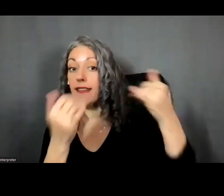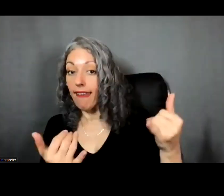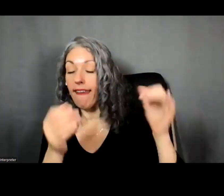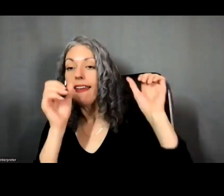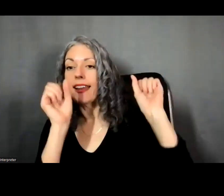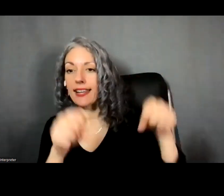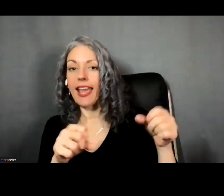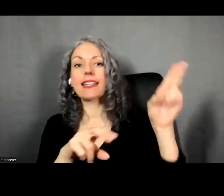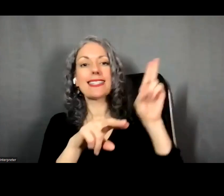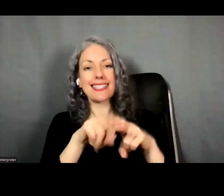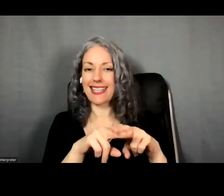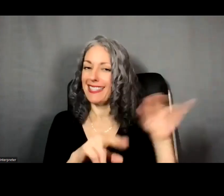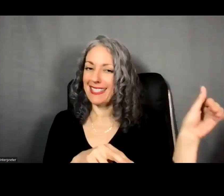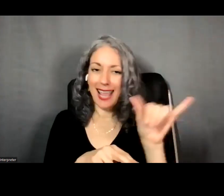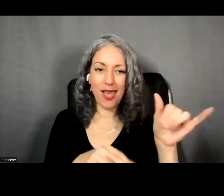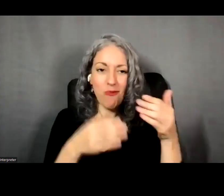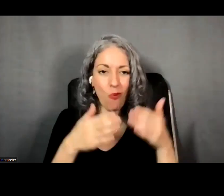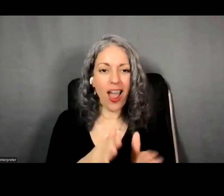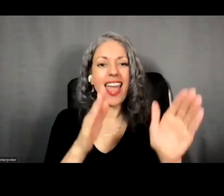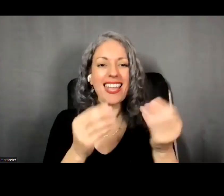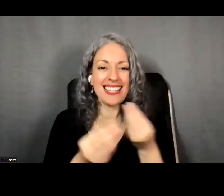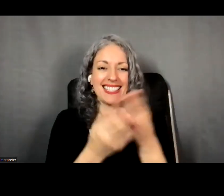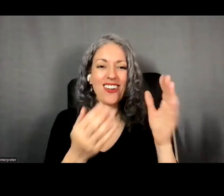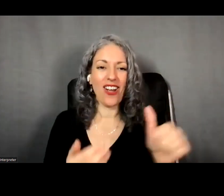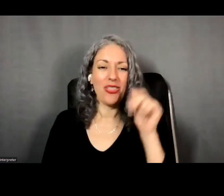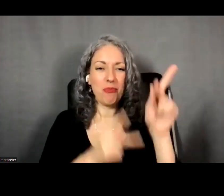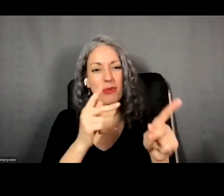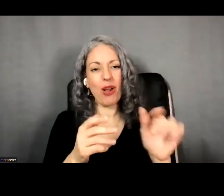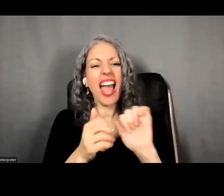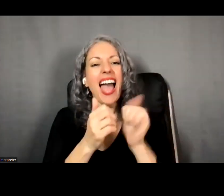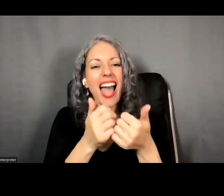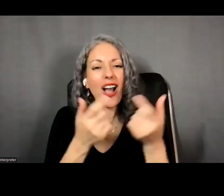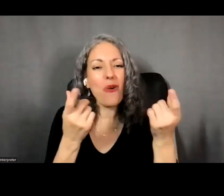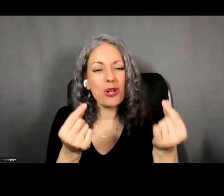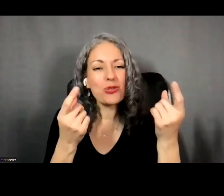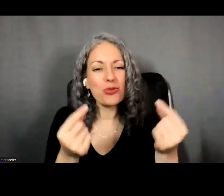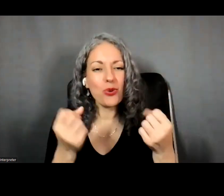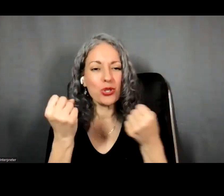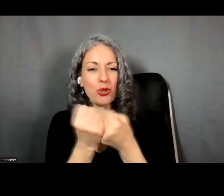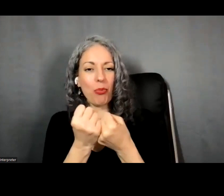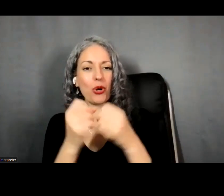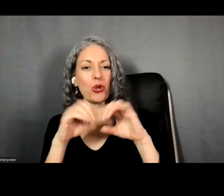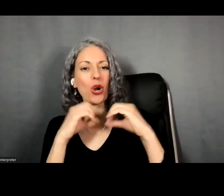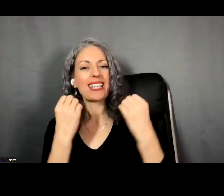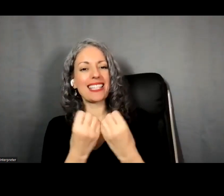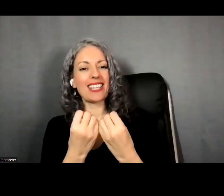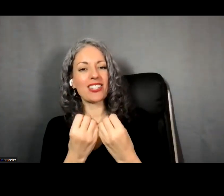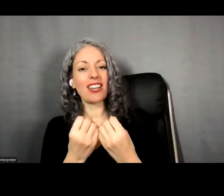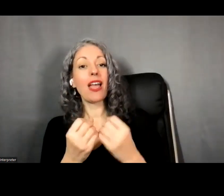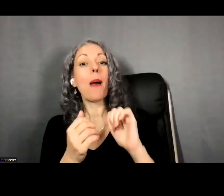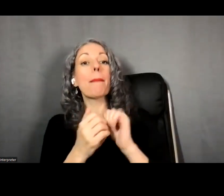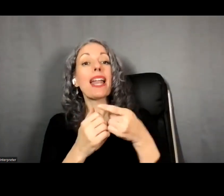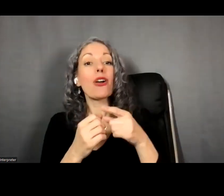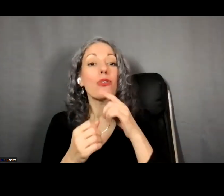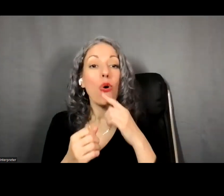sit in those seats and tell others how it was done and how it's supporting your organization, but more importantly, how it's supporting older